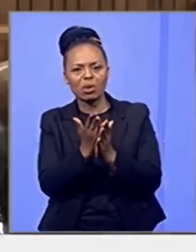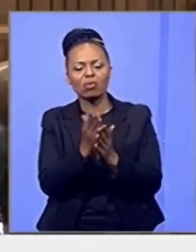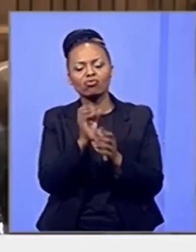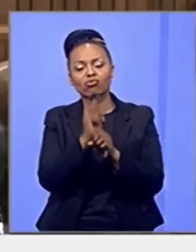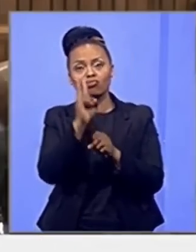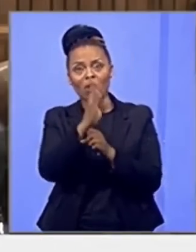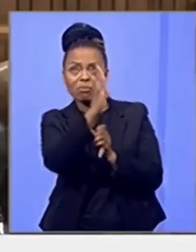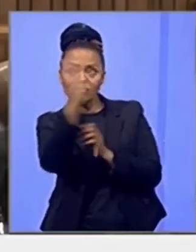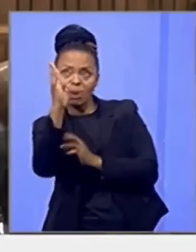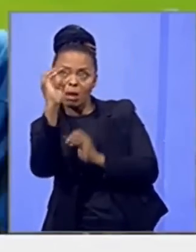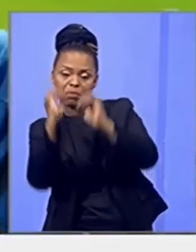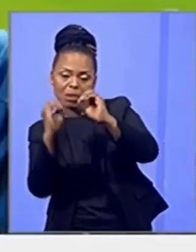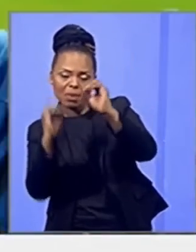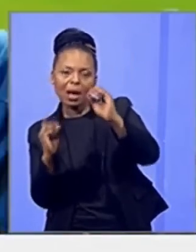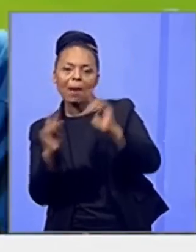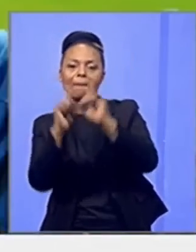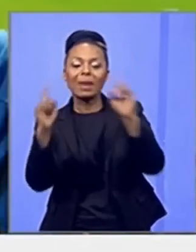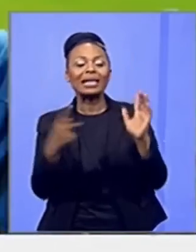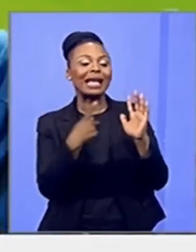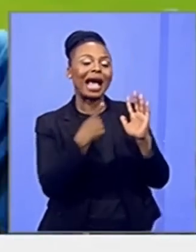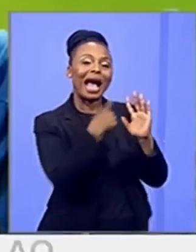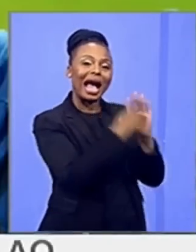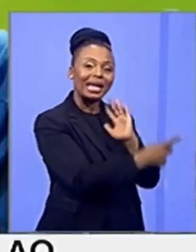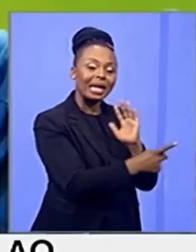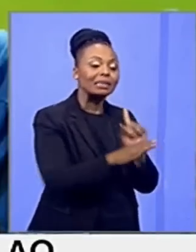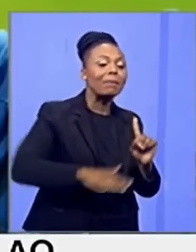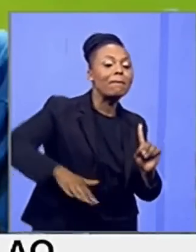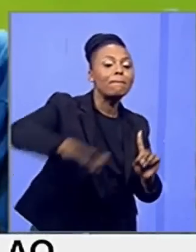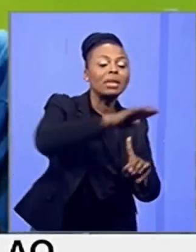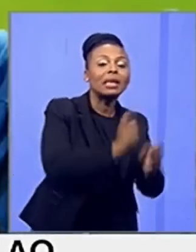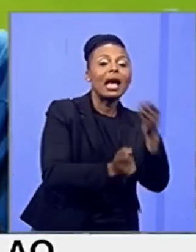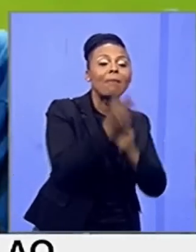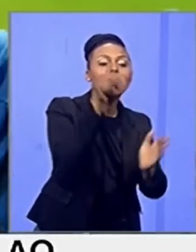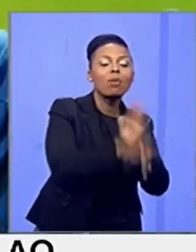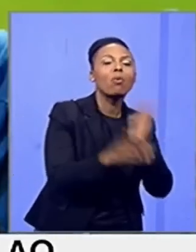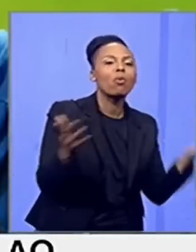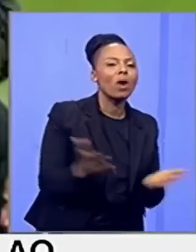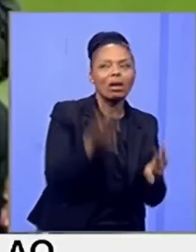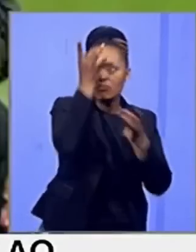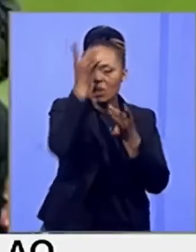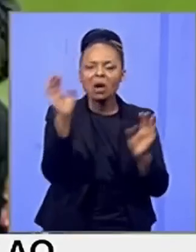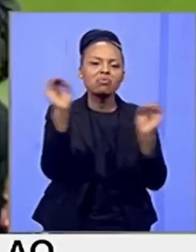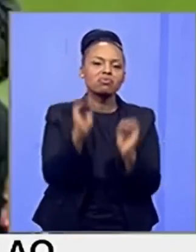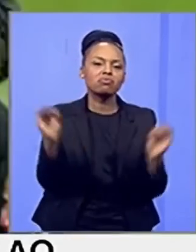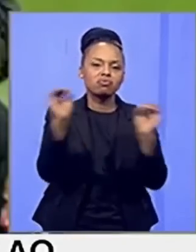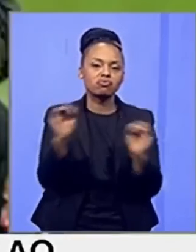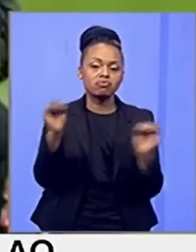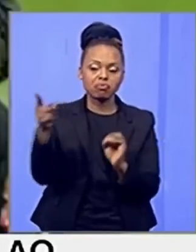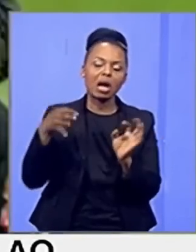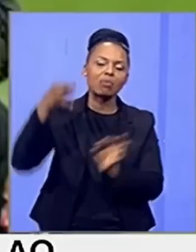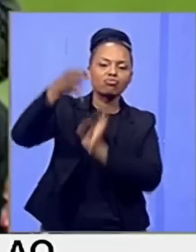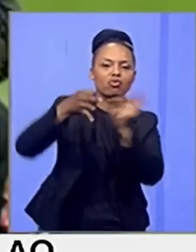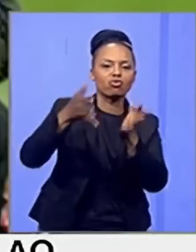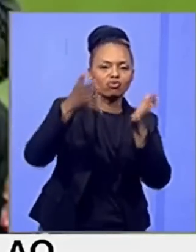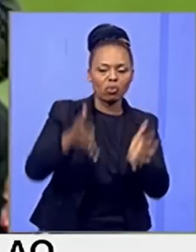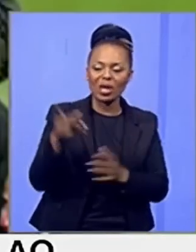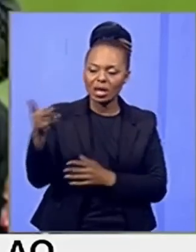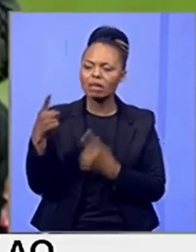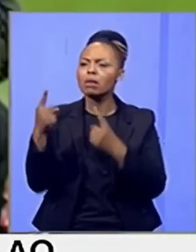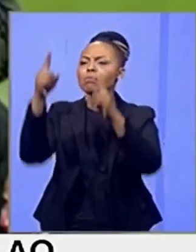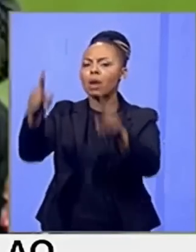bošego gomme ga se a fiwe aterese ya lefelo la tiragalo ya polao. Ka go rialo o ile a leba setešeng